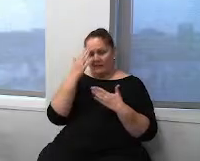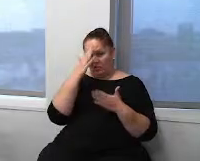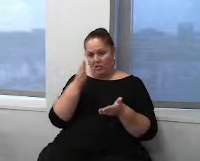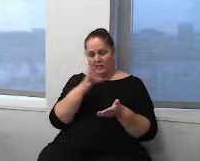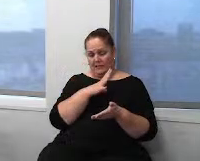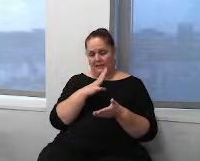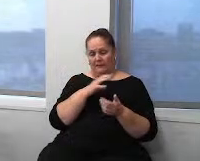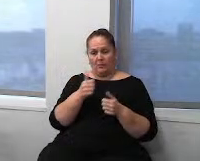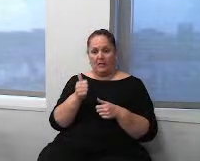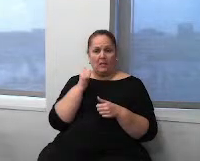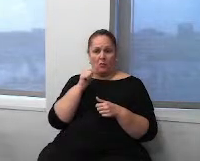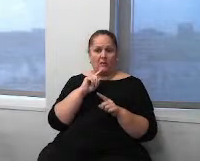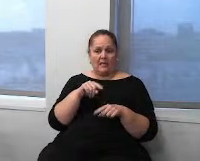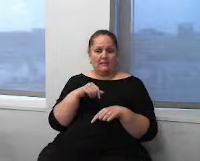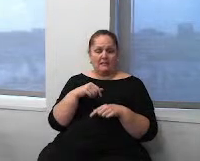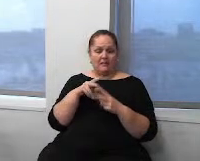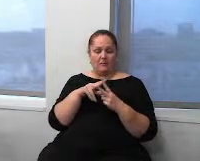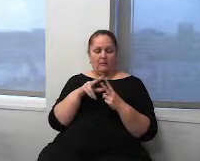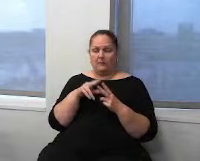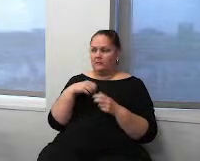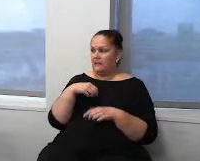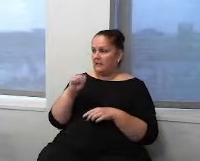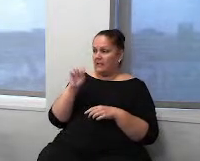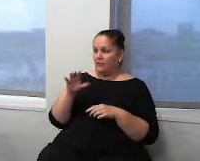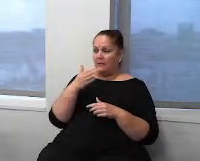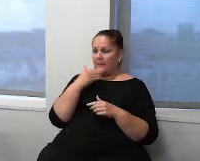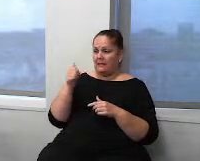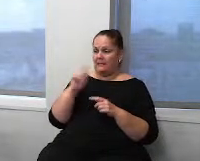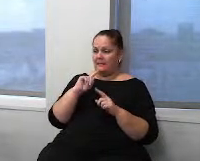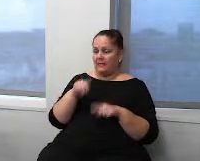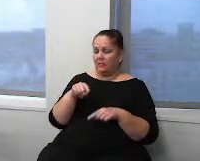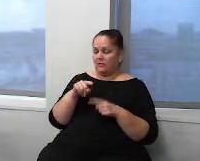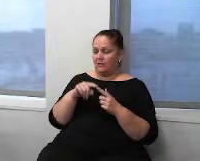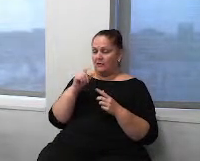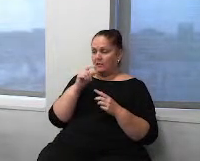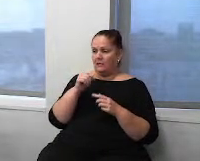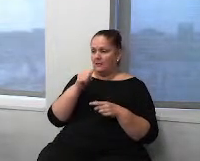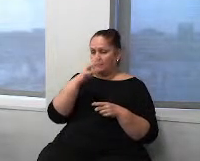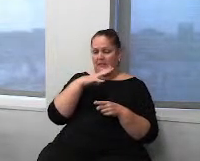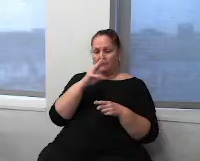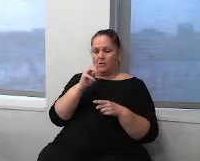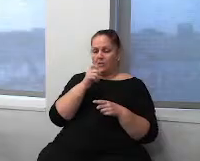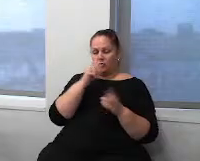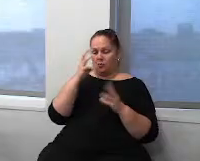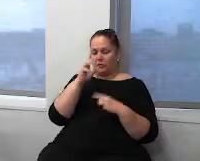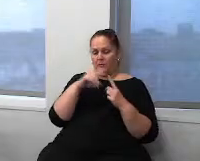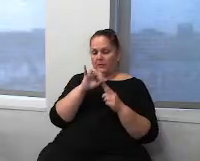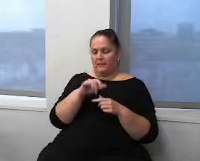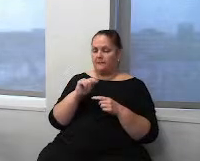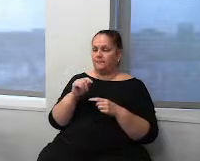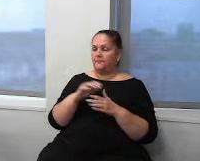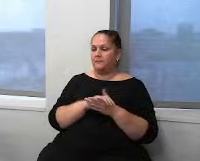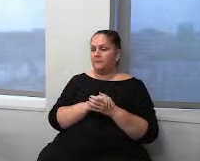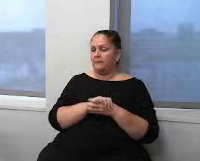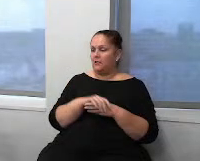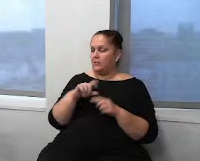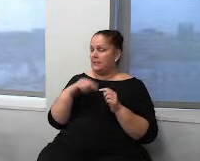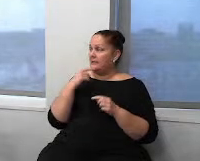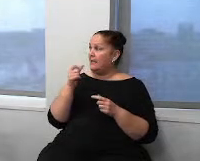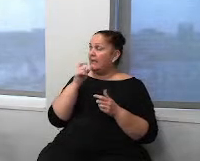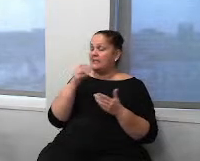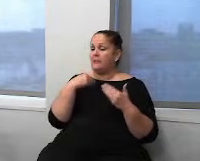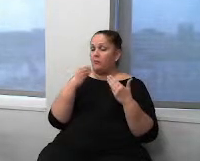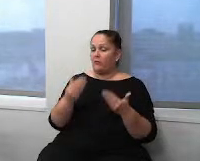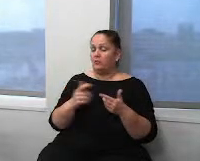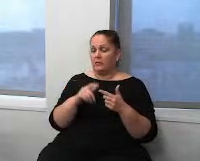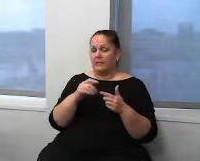answer is he doesn't, that's fine, but he won't answer it one way or the other, frankly. Well, he's given you the best that he can, Ms. Mercado. Don't worry about it. Next question. So he can't